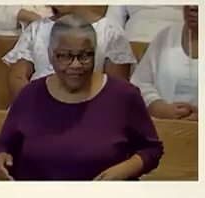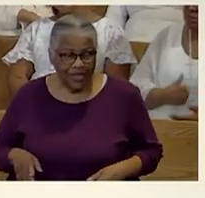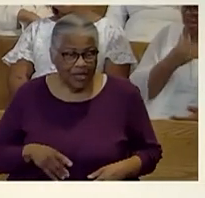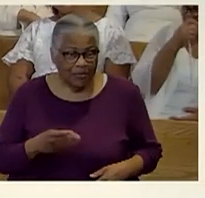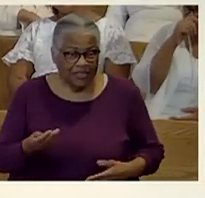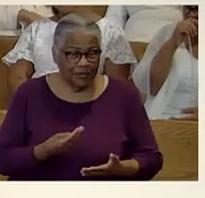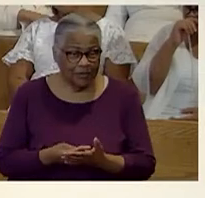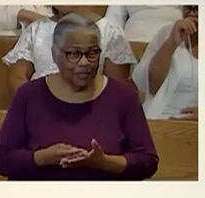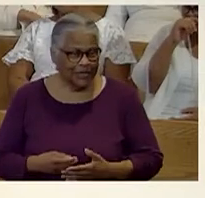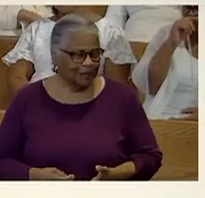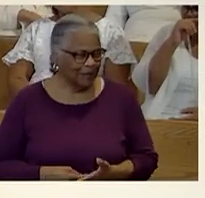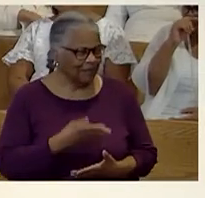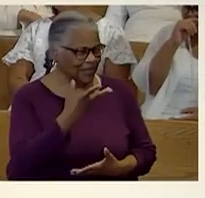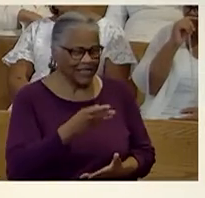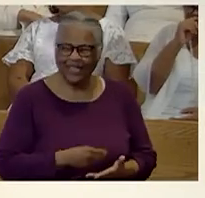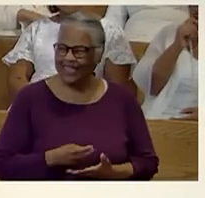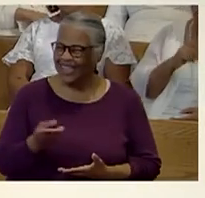one.